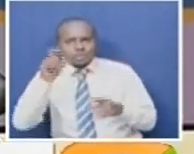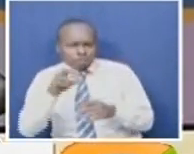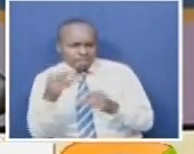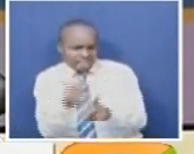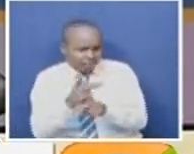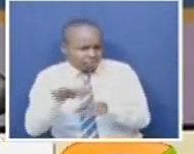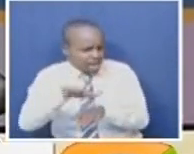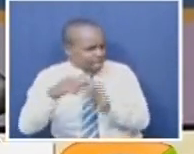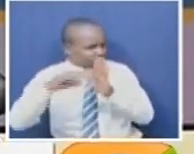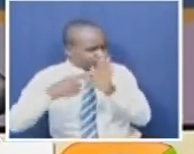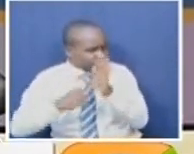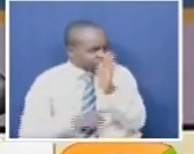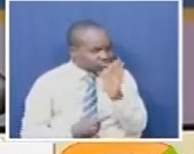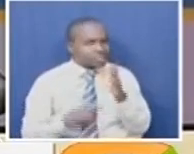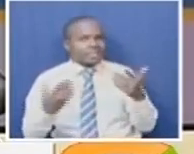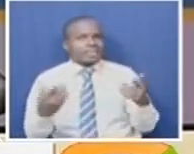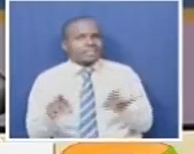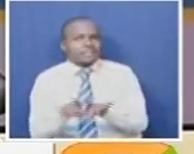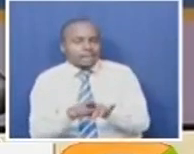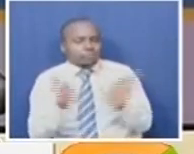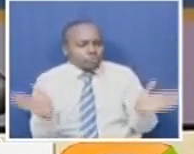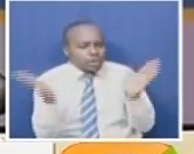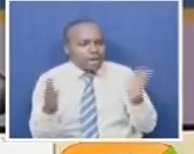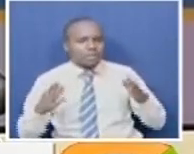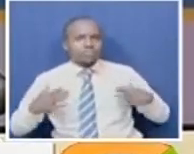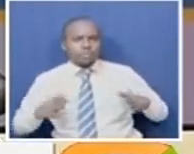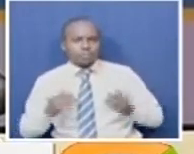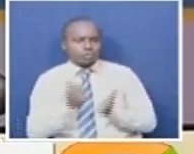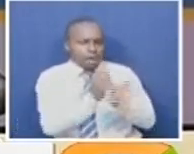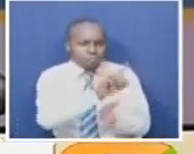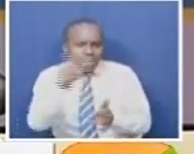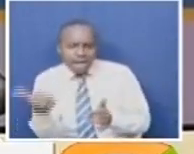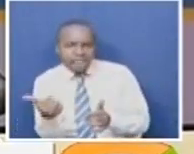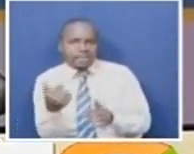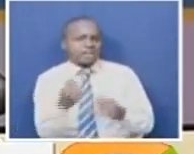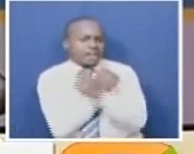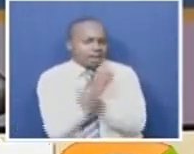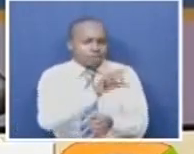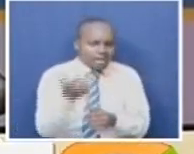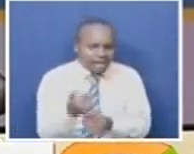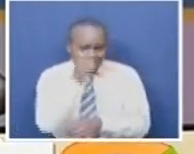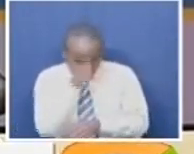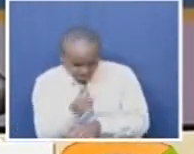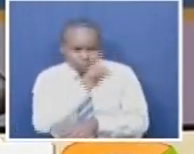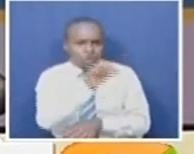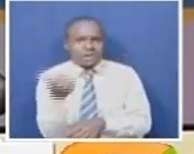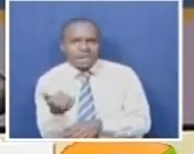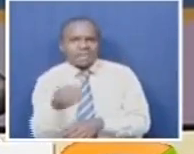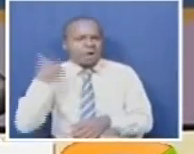out for and be cautious about. Mm-hmm. And to encourage people to help each other out, love each other, respect each other, instead